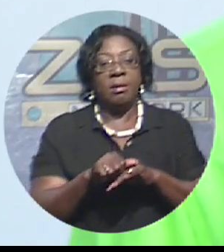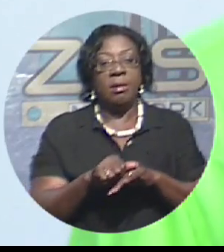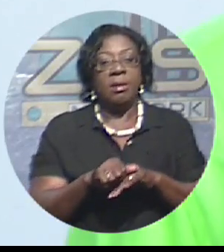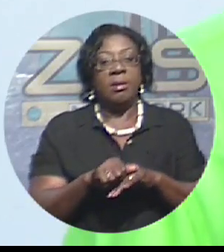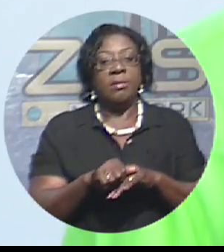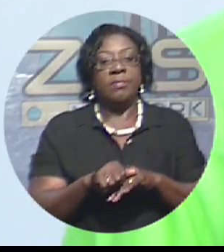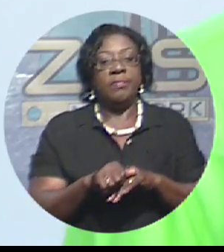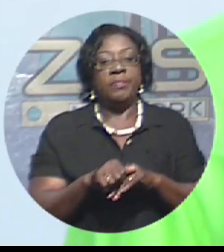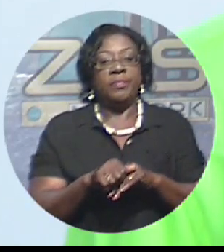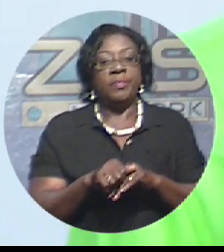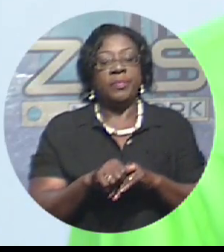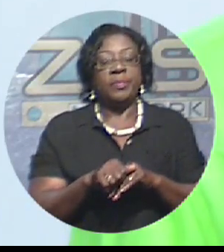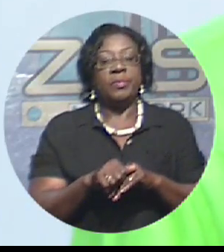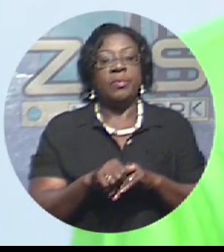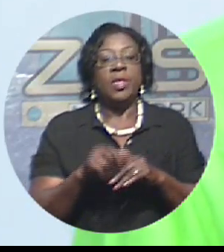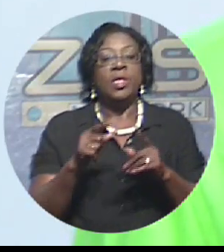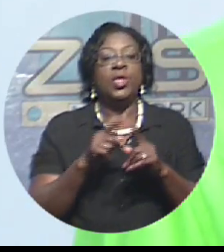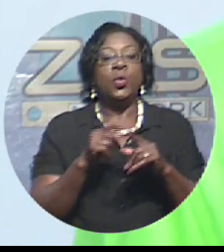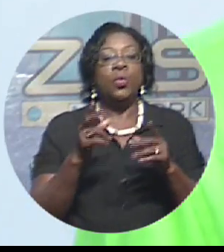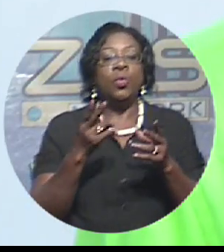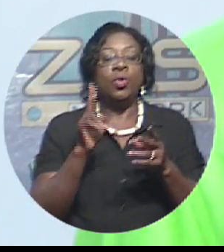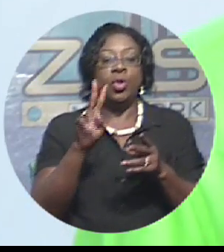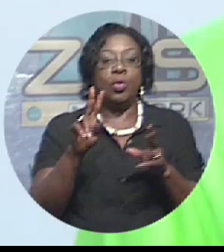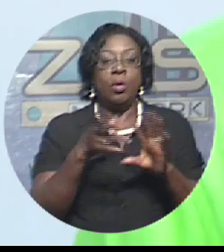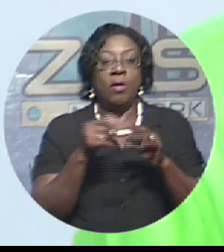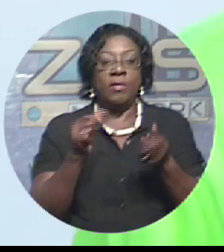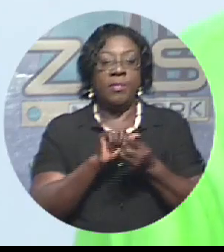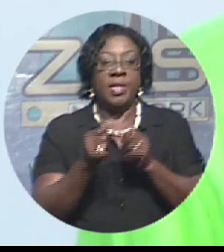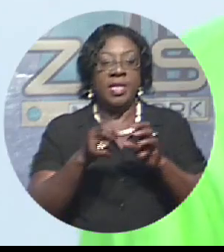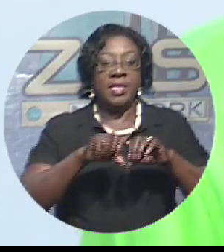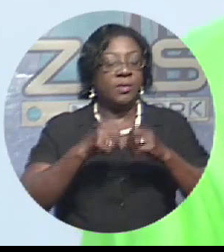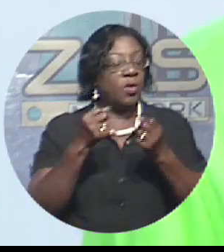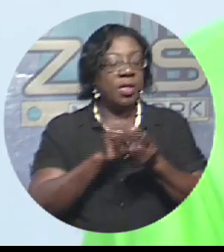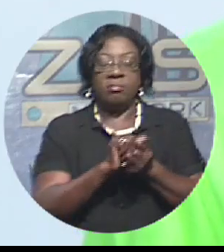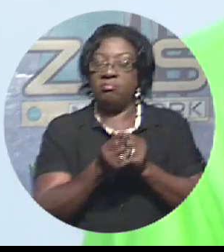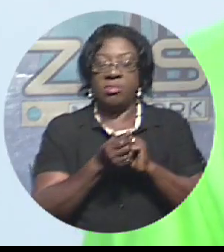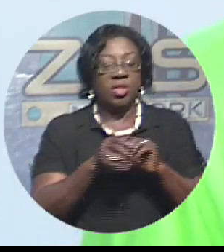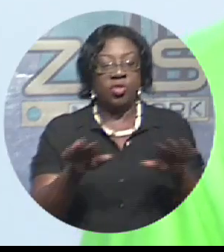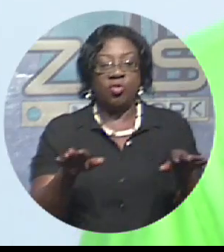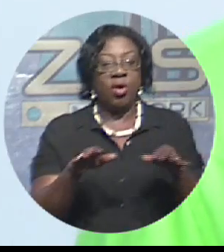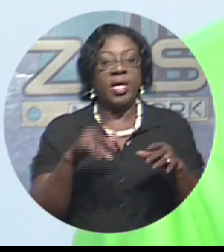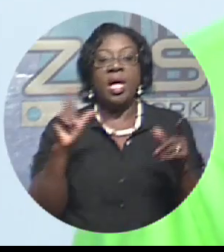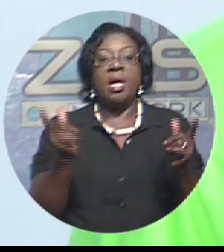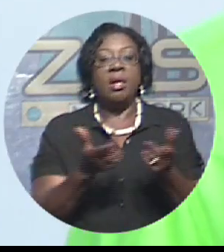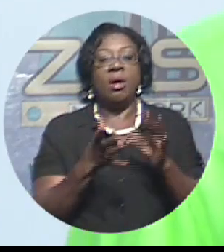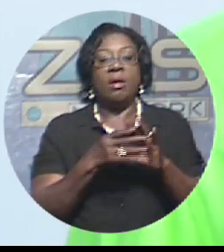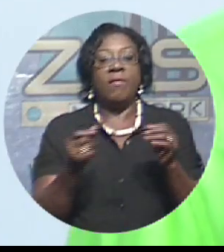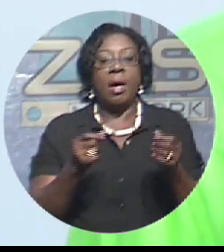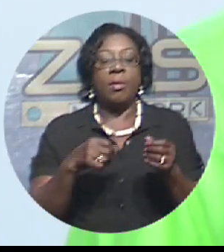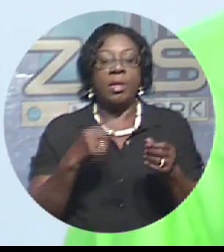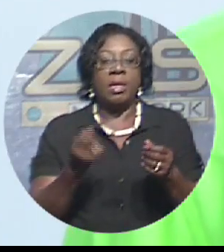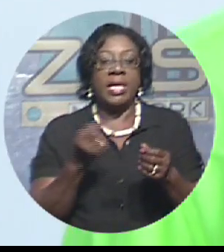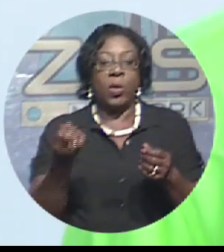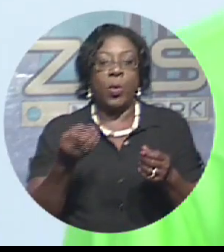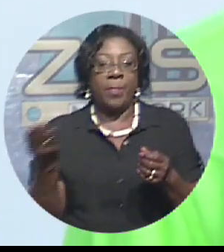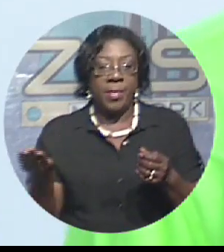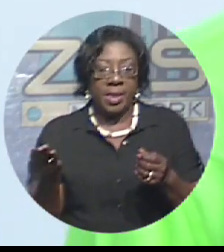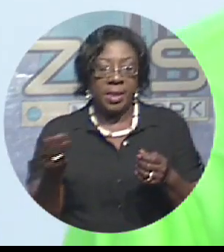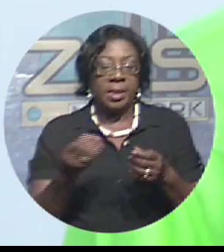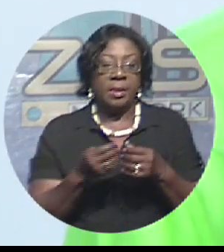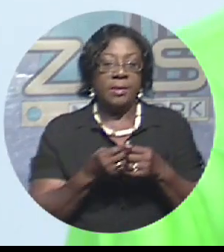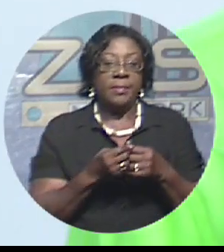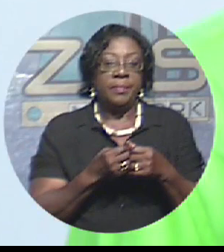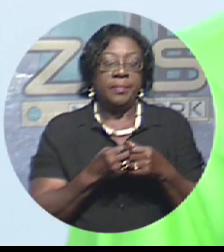start site, two of the buildings was wiped away. And so a lot of our furnishings in the Jose